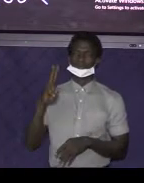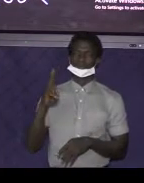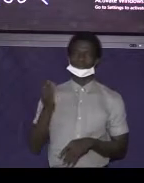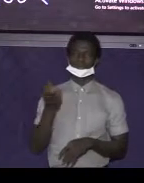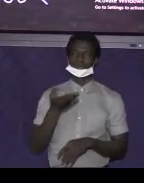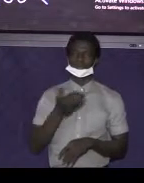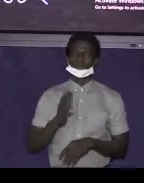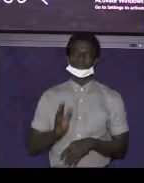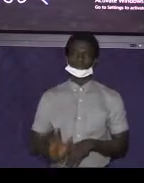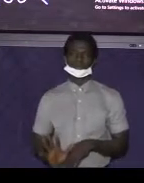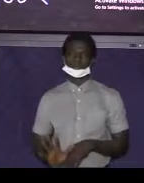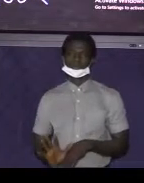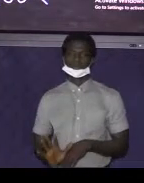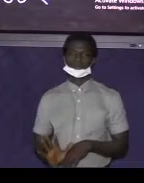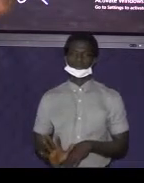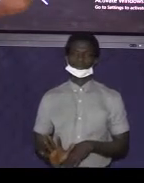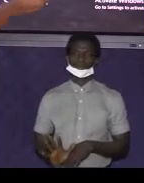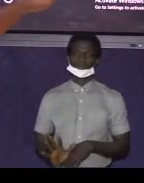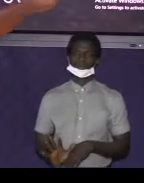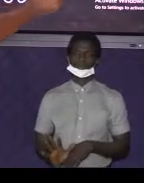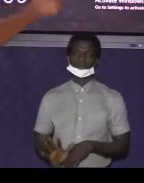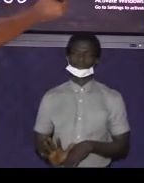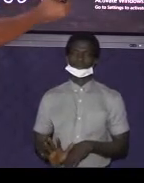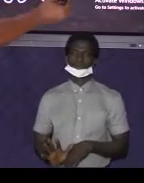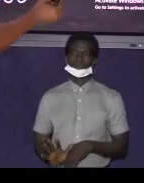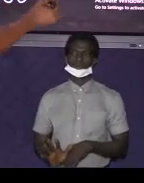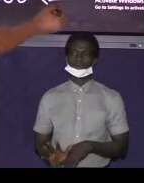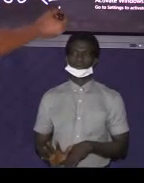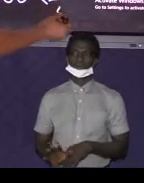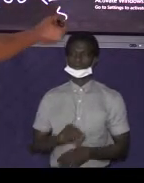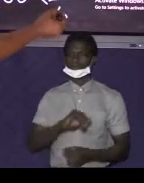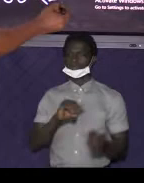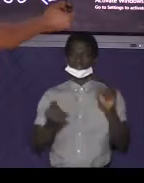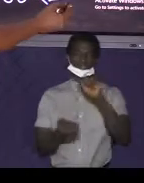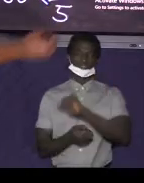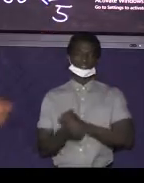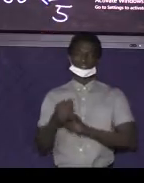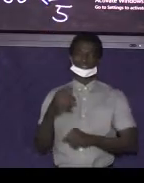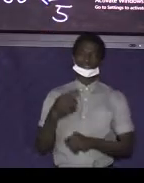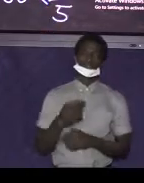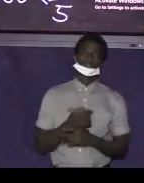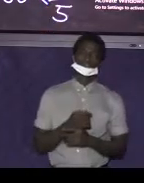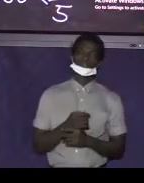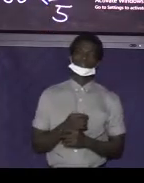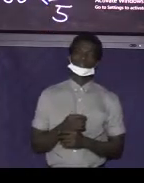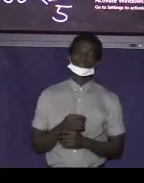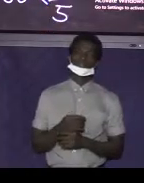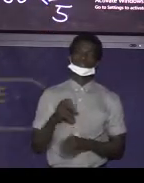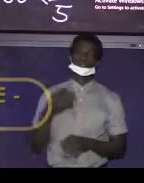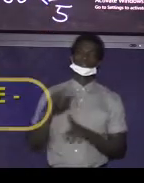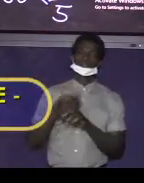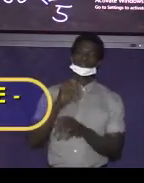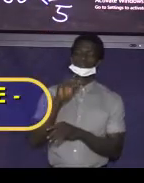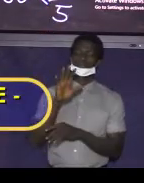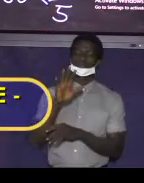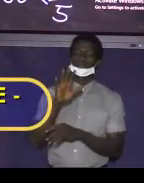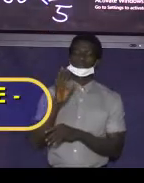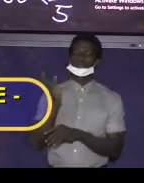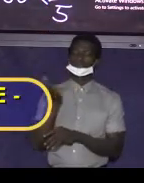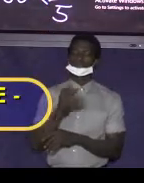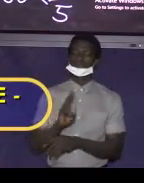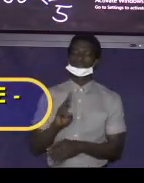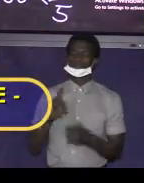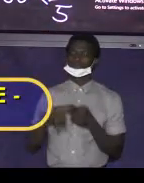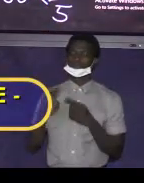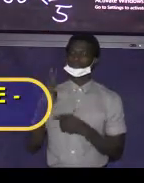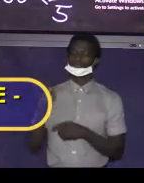the reciprocal of the divisor, which is 5 over 2. That becomes 2 over 5. So that is what we are supposed to have on the next line. Let's